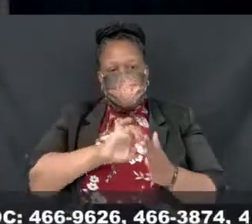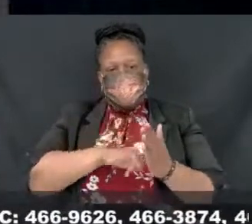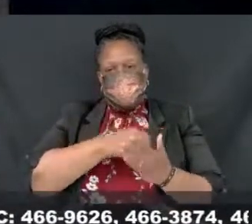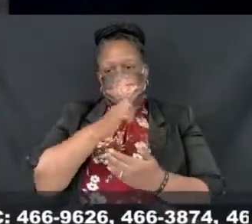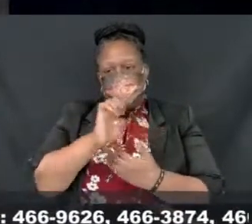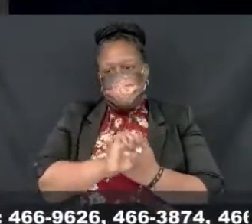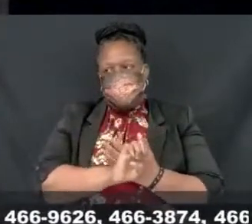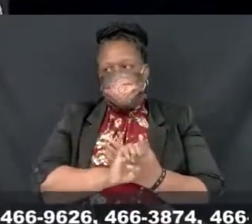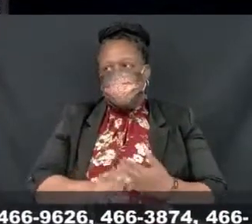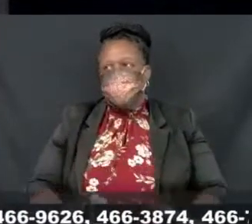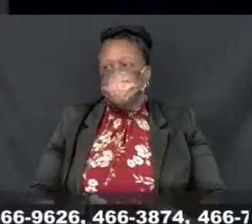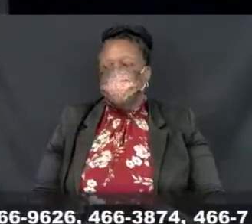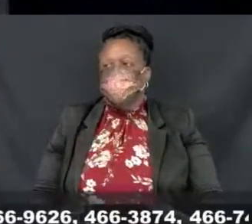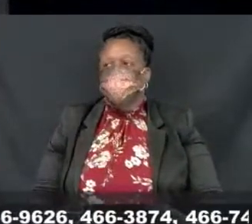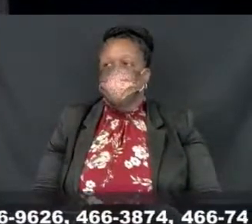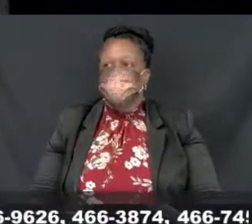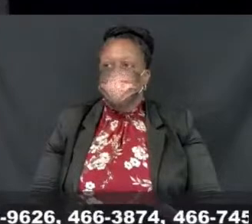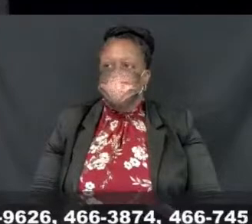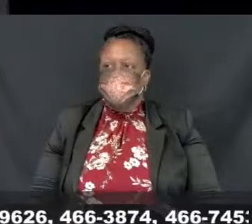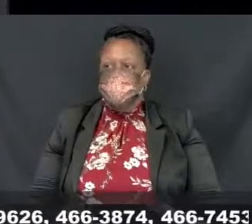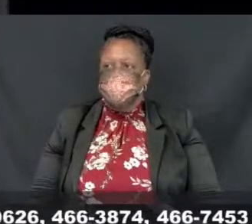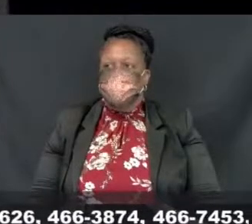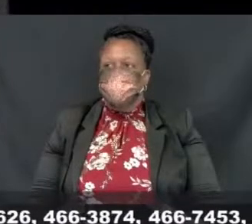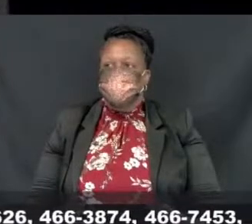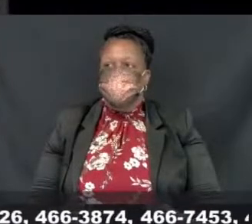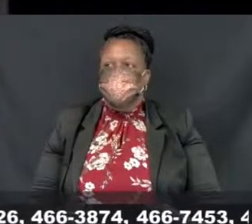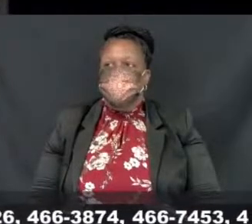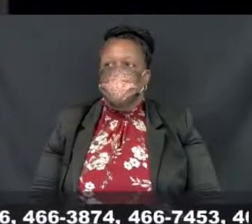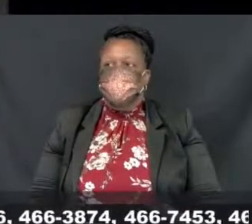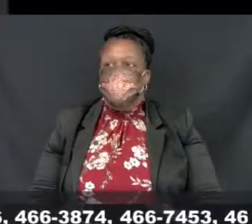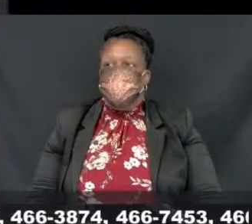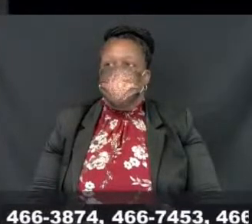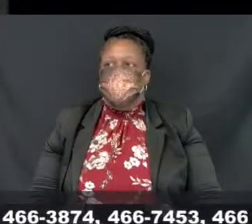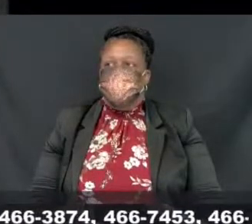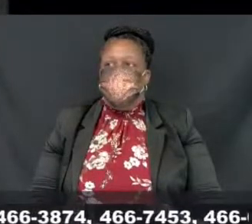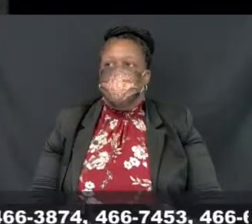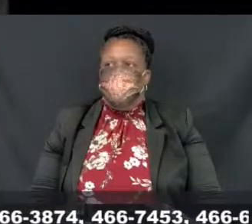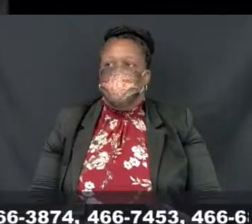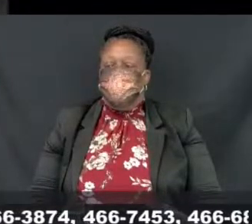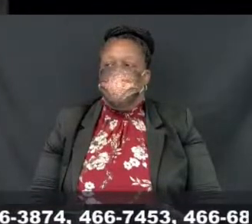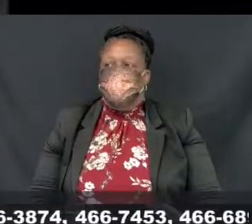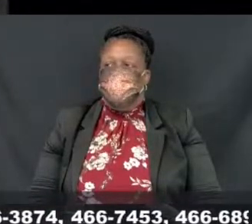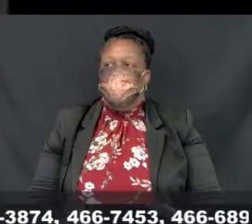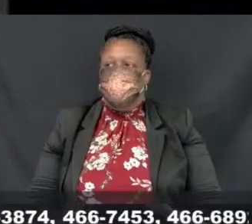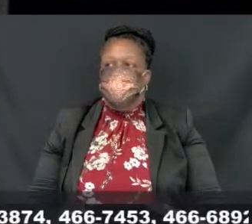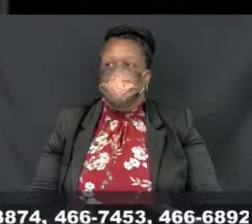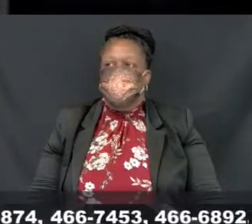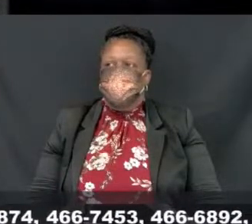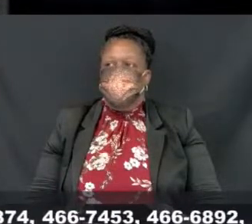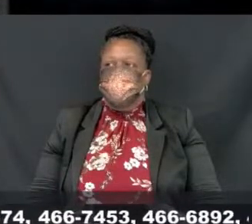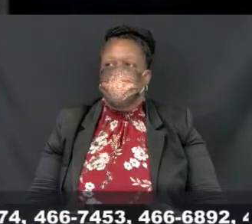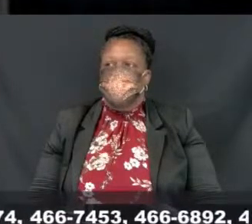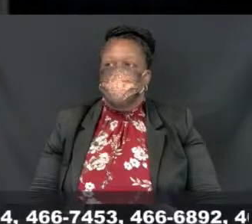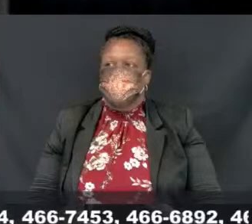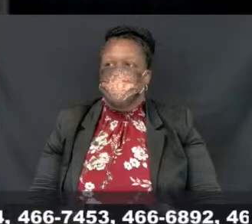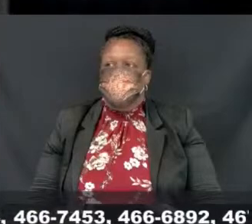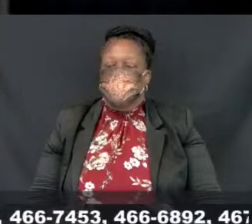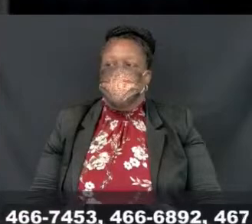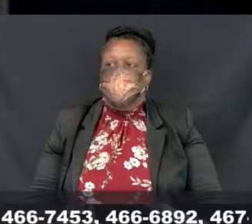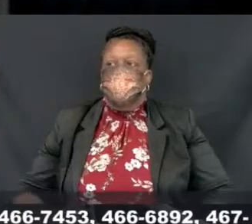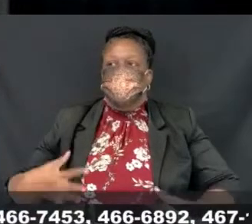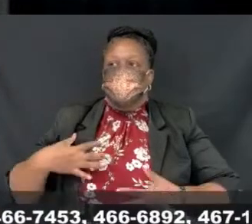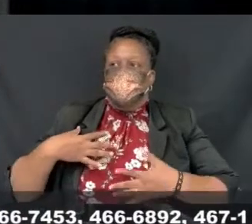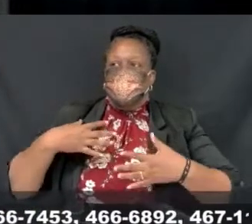Yeah. Mr. Williams, sorry. Yes, the health and travel